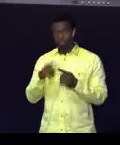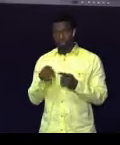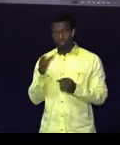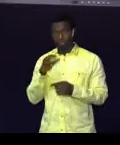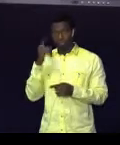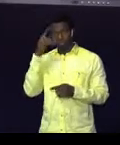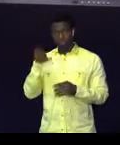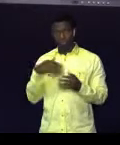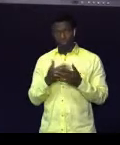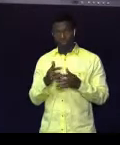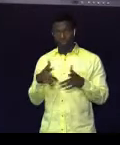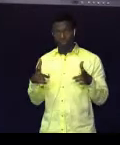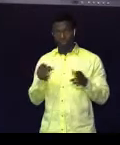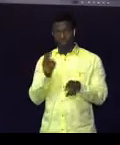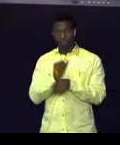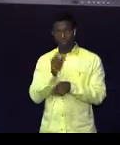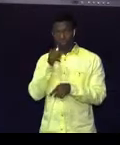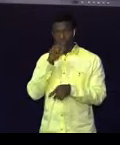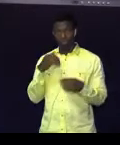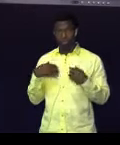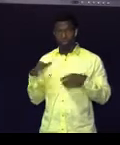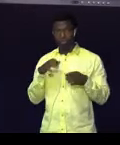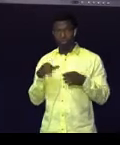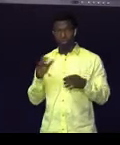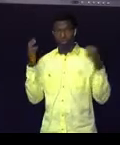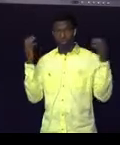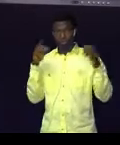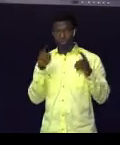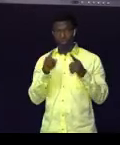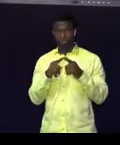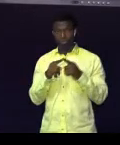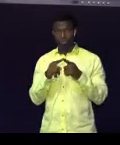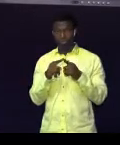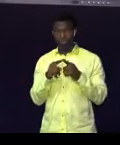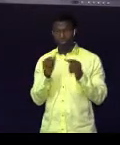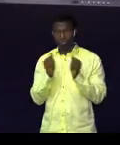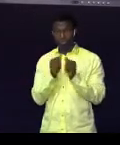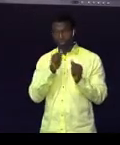Now, for all the great work that you have done, I am going to celebrate you with a chair.